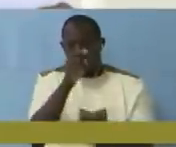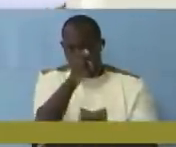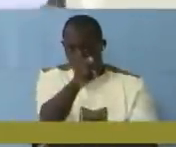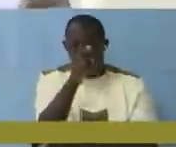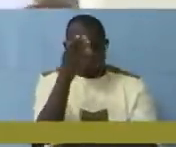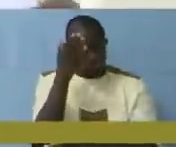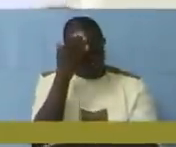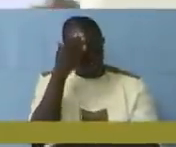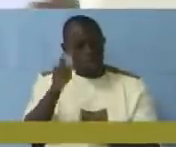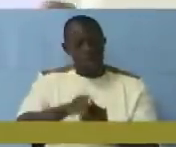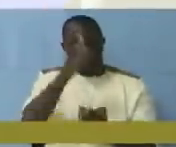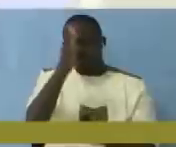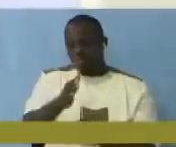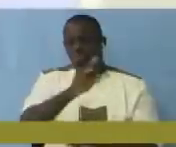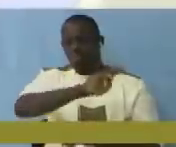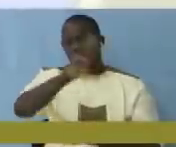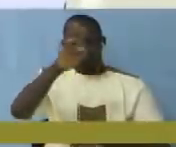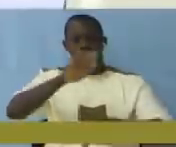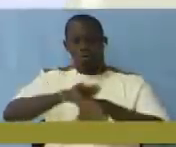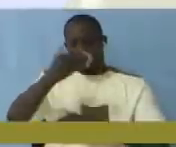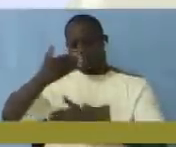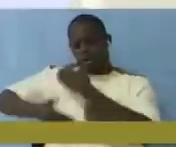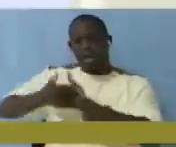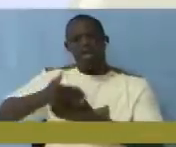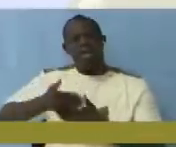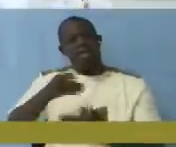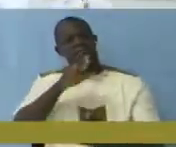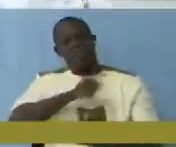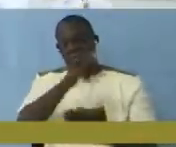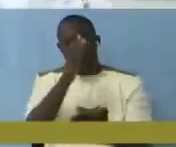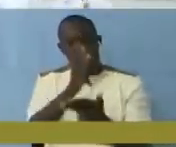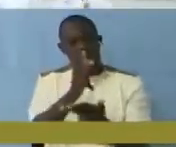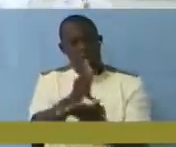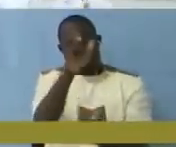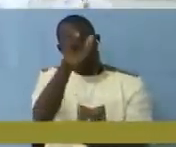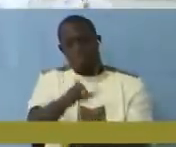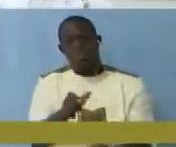truth is not on your side. You knew